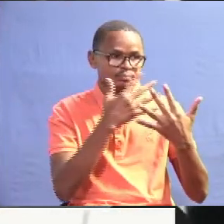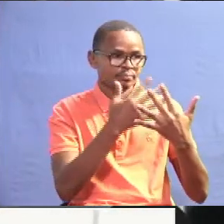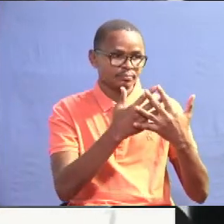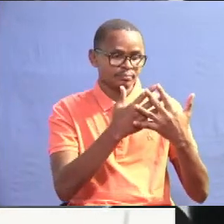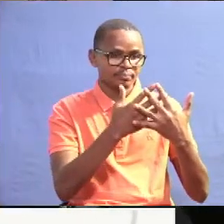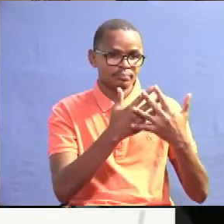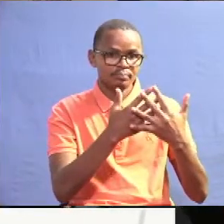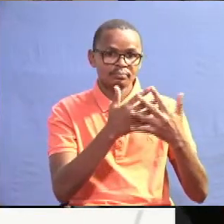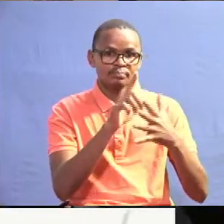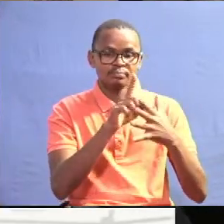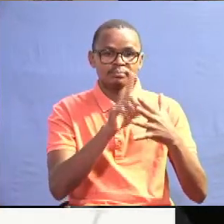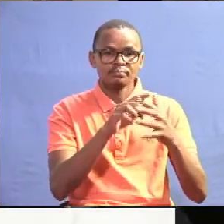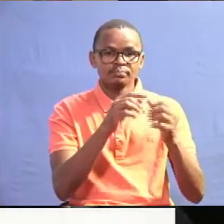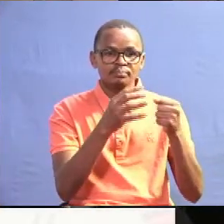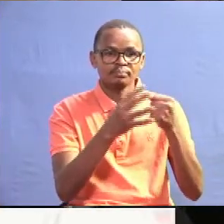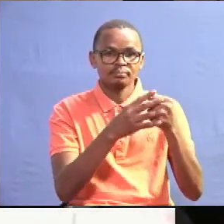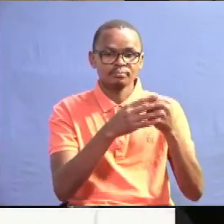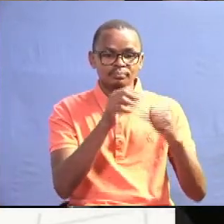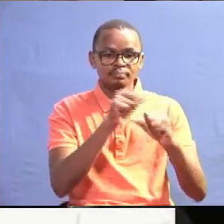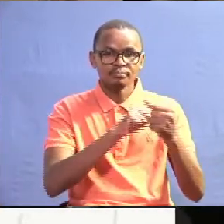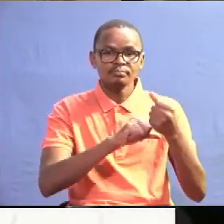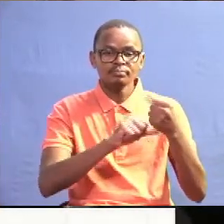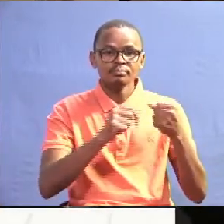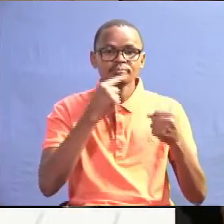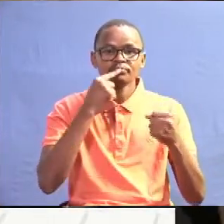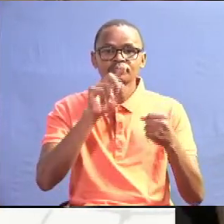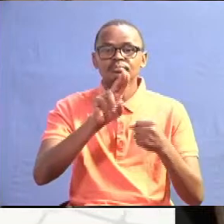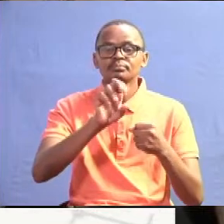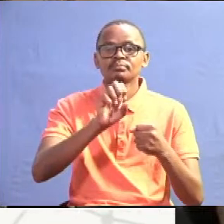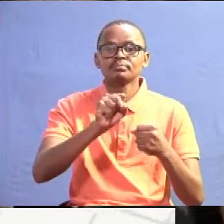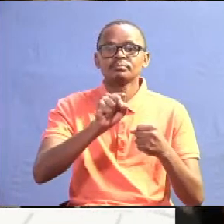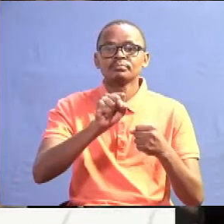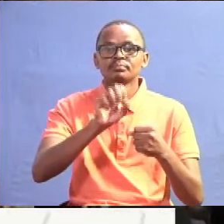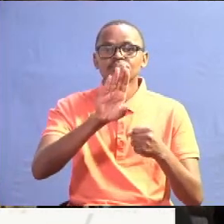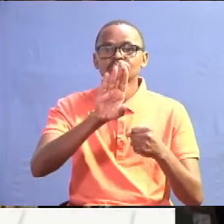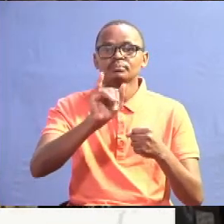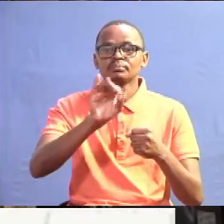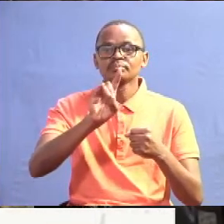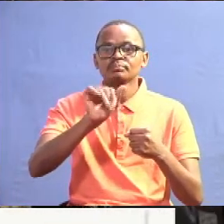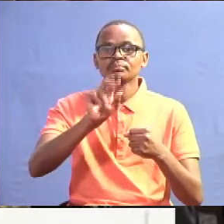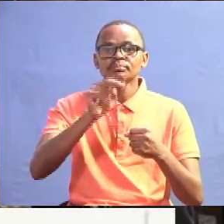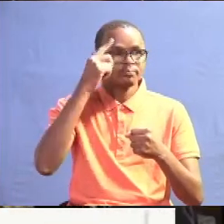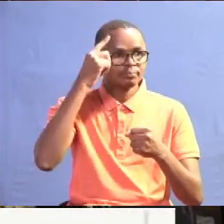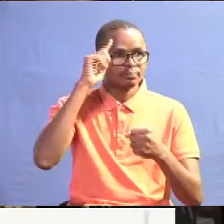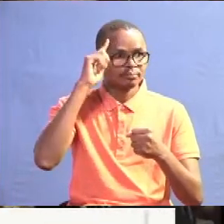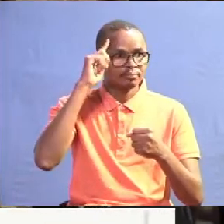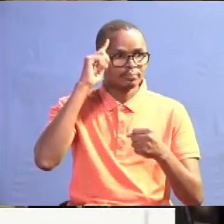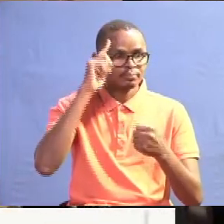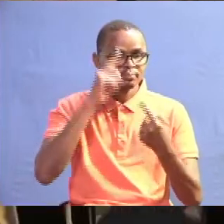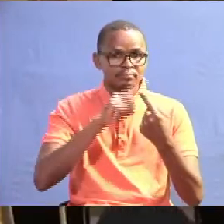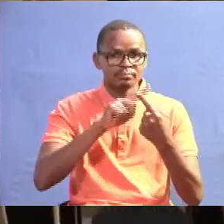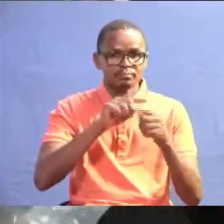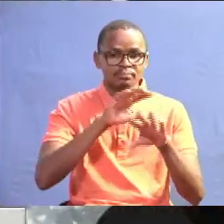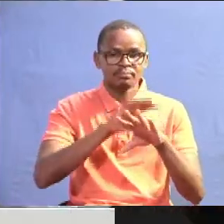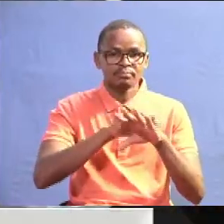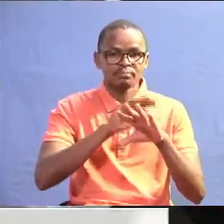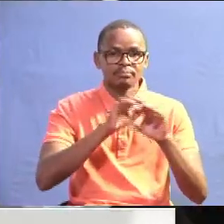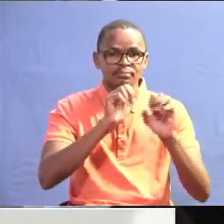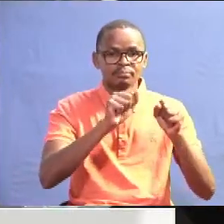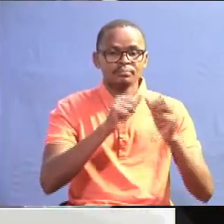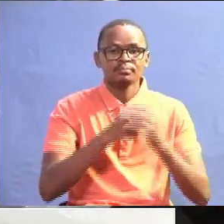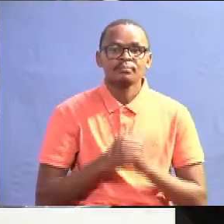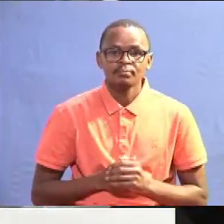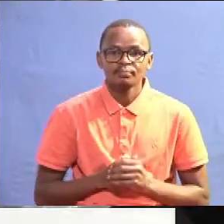Hostage Square rally the night before, she thanked U.S. Presidents Biden and Trump for their mediation in reaching a deal.